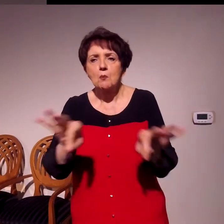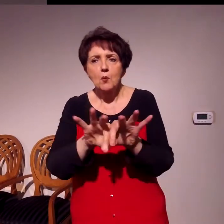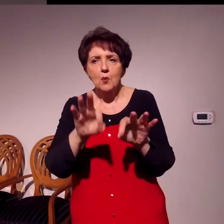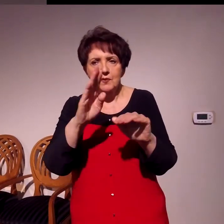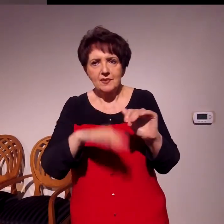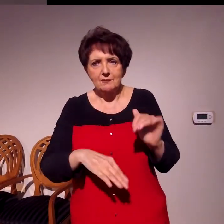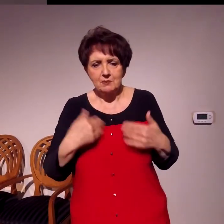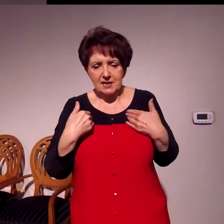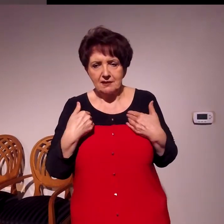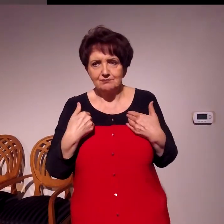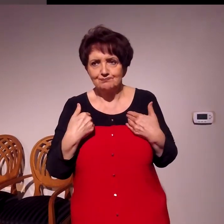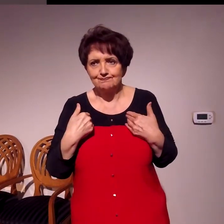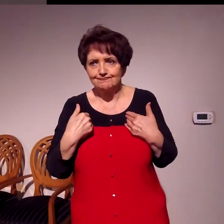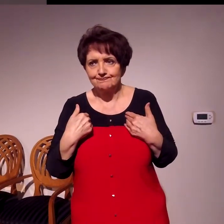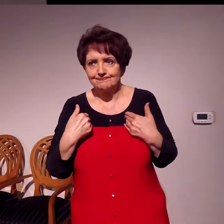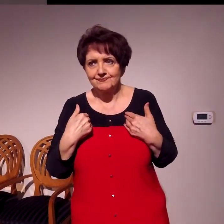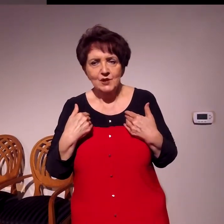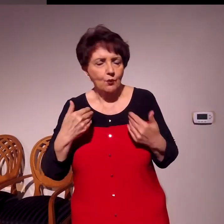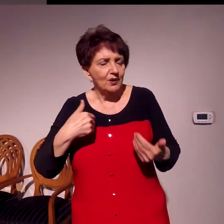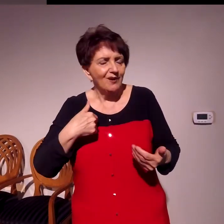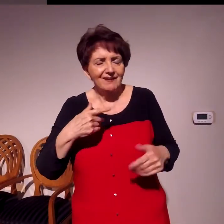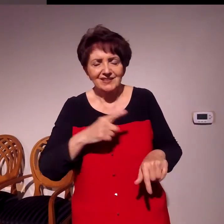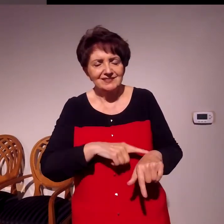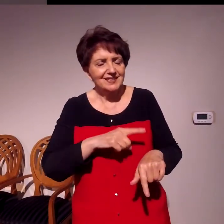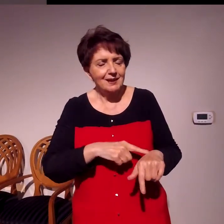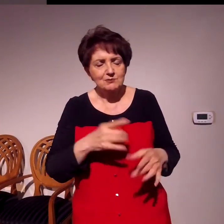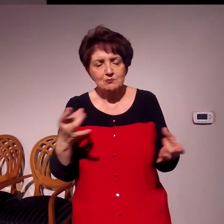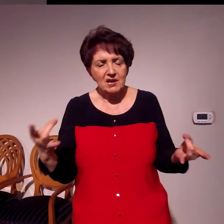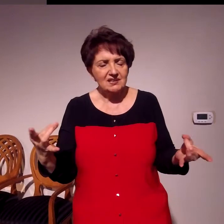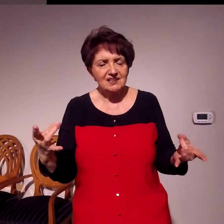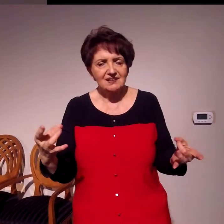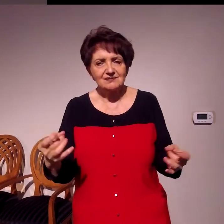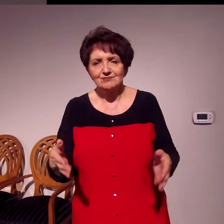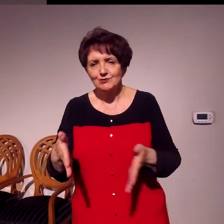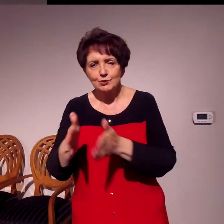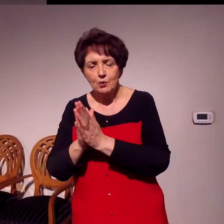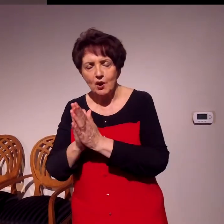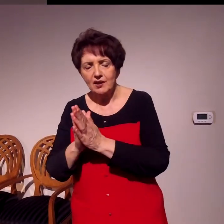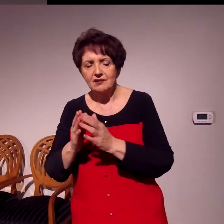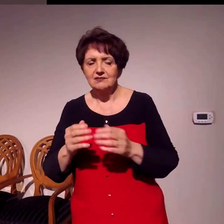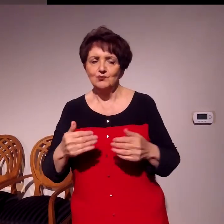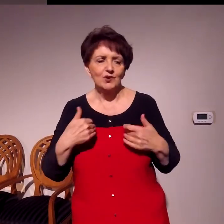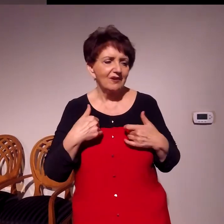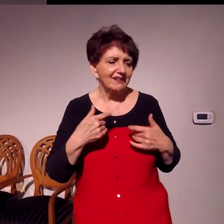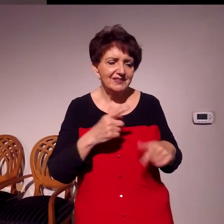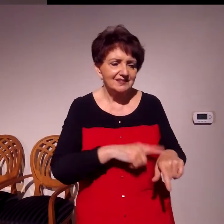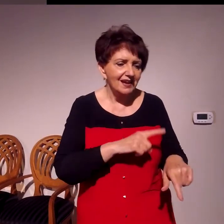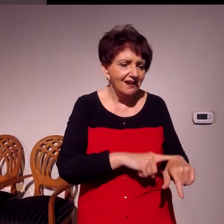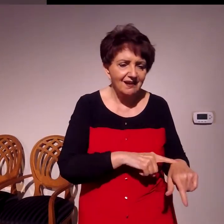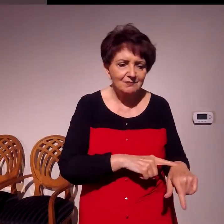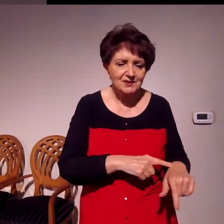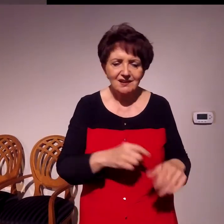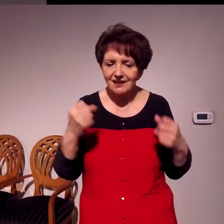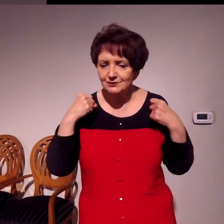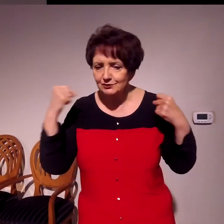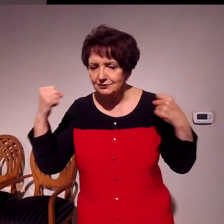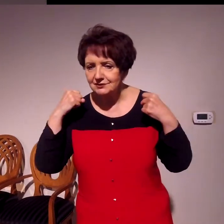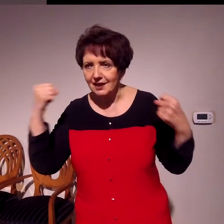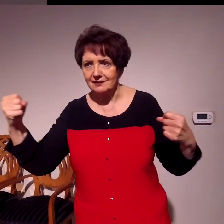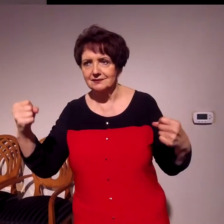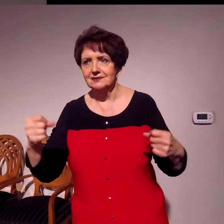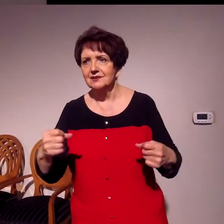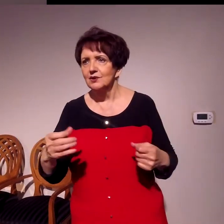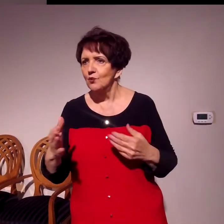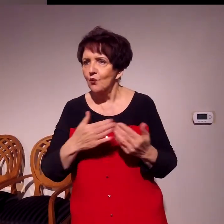Right? That's why we don't have the time. We don't have the time to meditate. We don't have the time to do prayer. We don't have the time to exercise. We don't have the time, whatever it